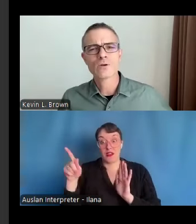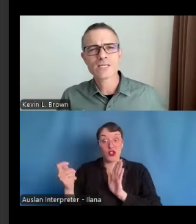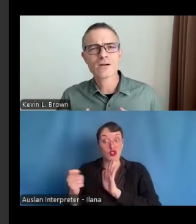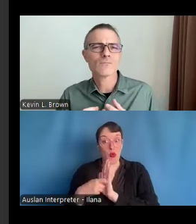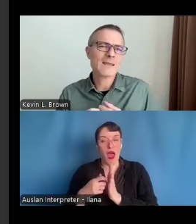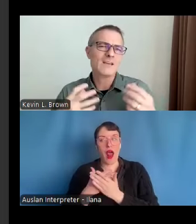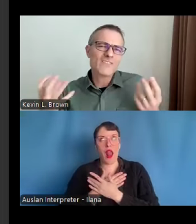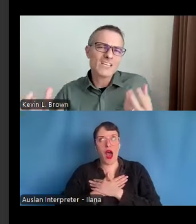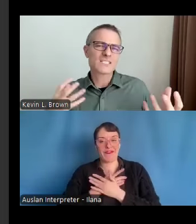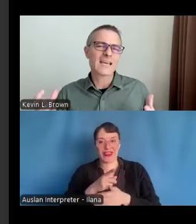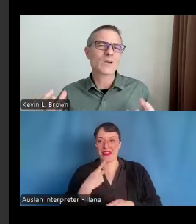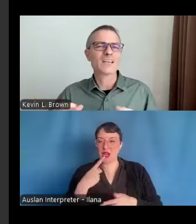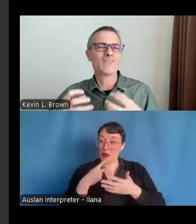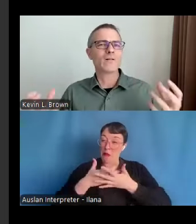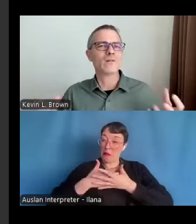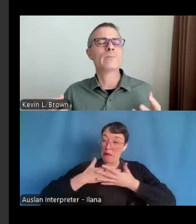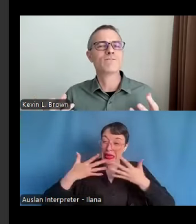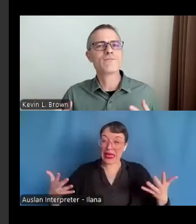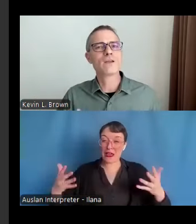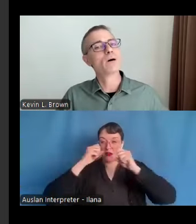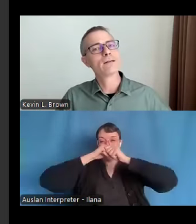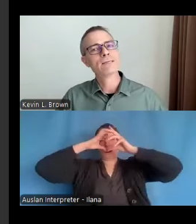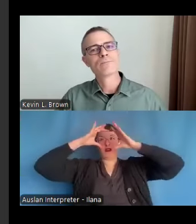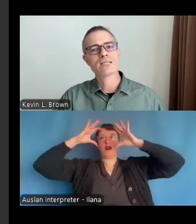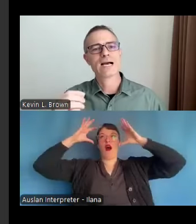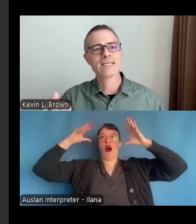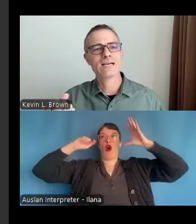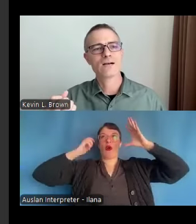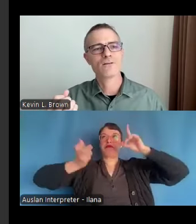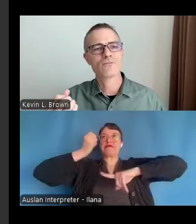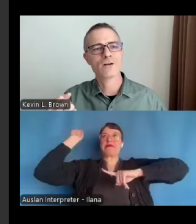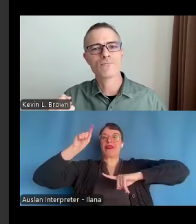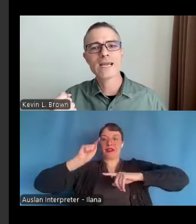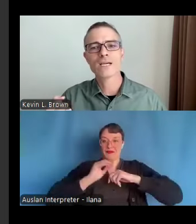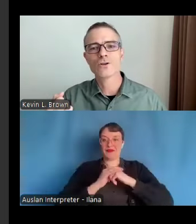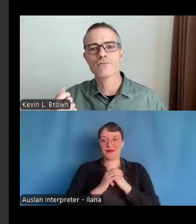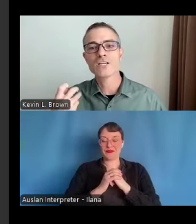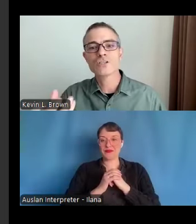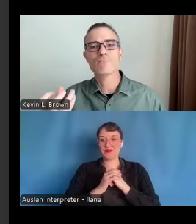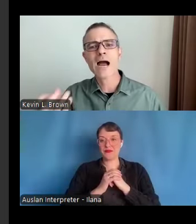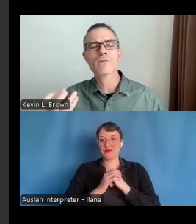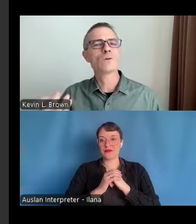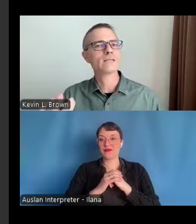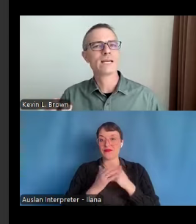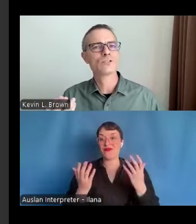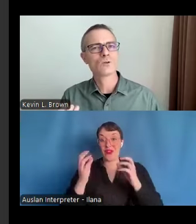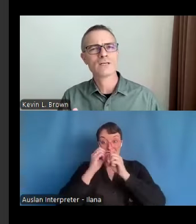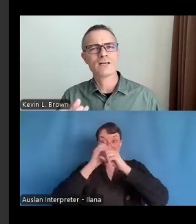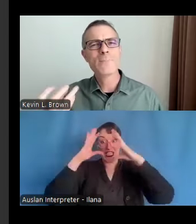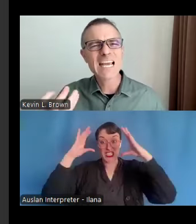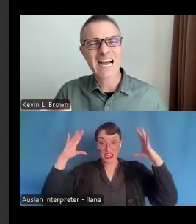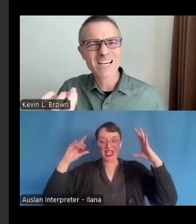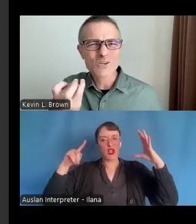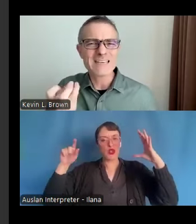So consider maybe a vision statement can feel a little bit fluffy, but this idea of making your vision powerful and tangible,